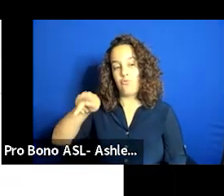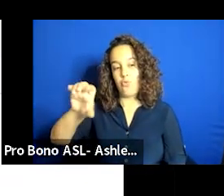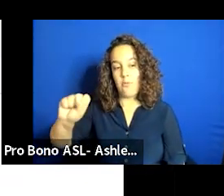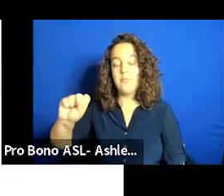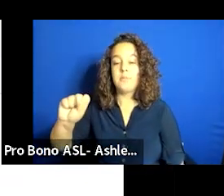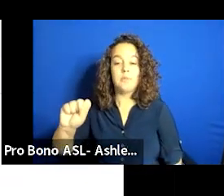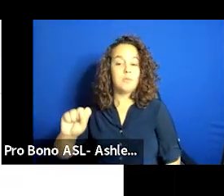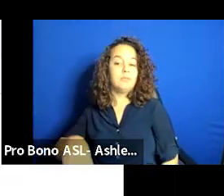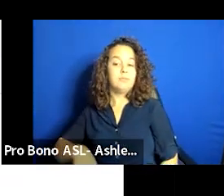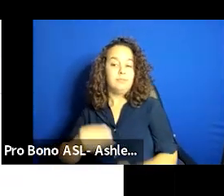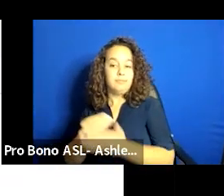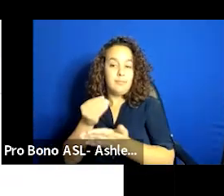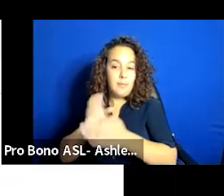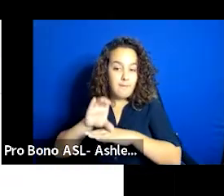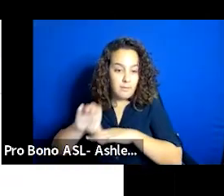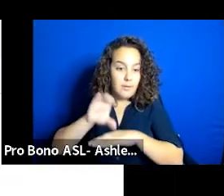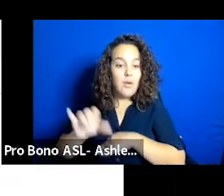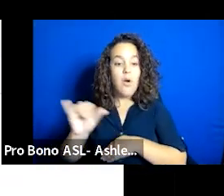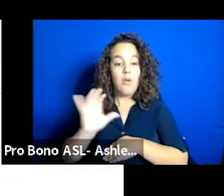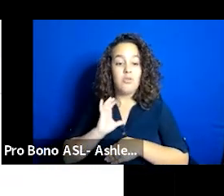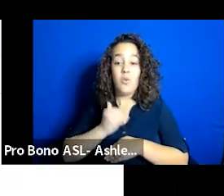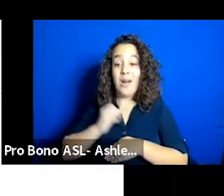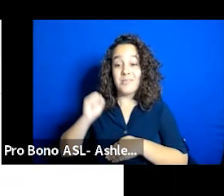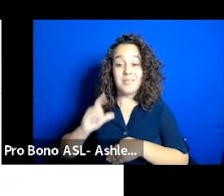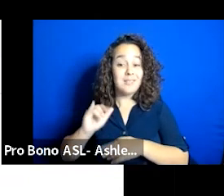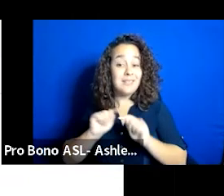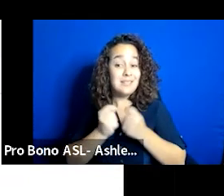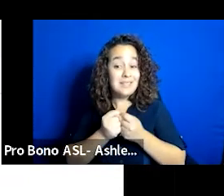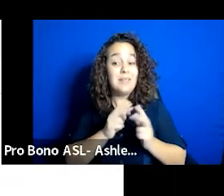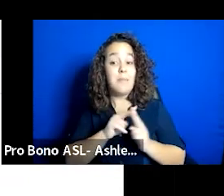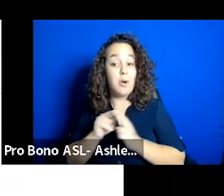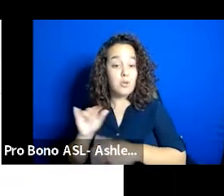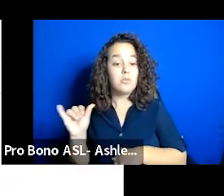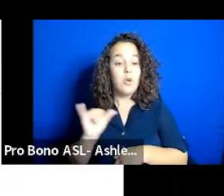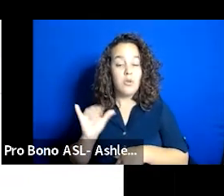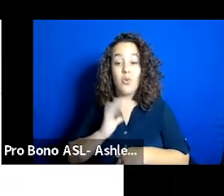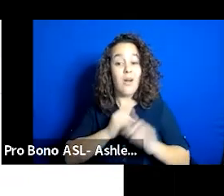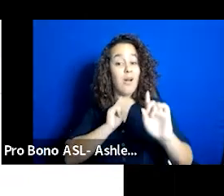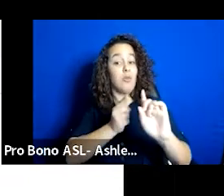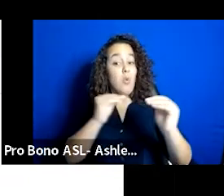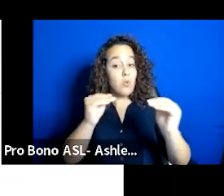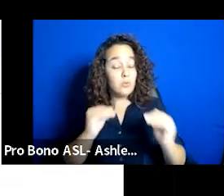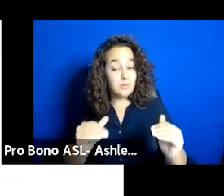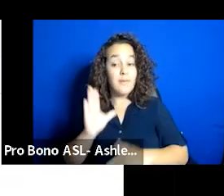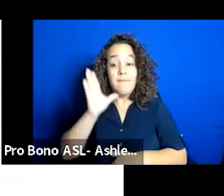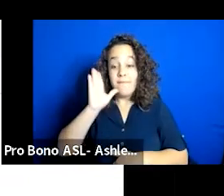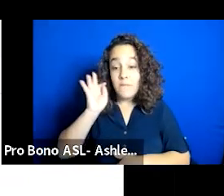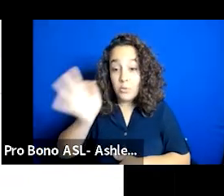Inland SoCal team partners. We will also discuss the goals of the program, future funding opportunities,